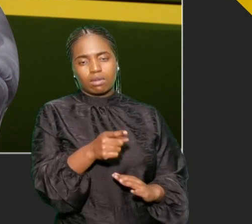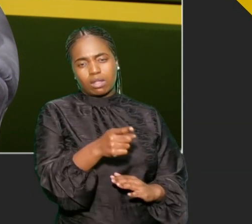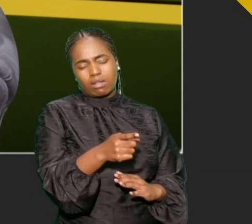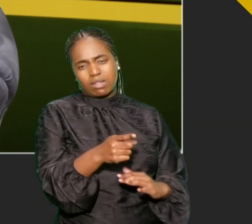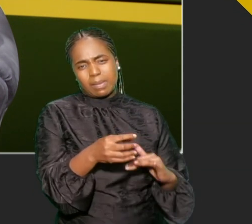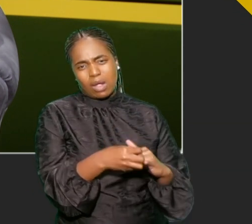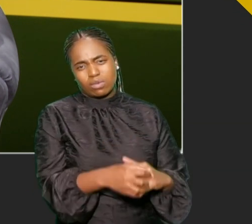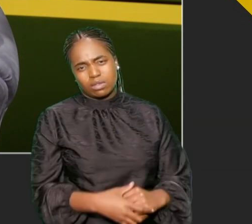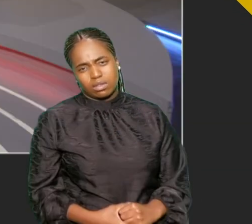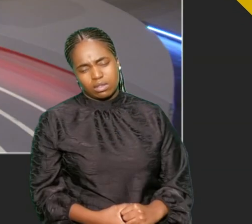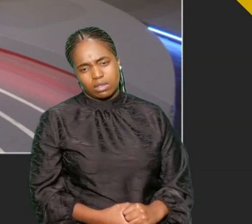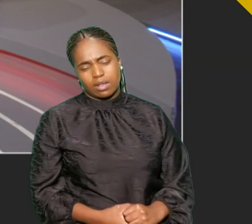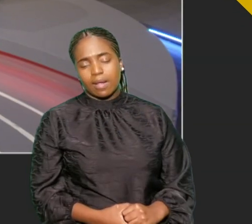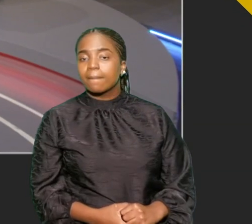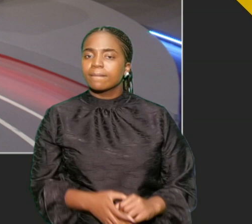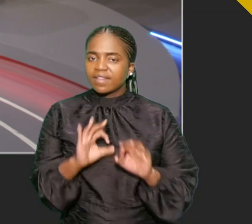marriage?